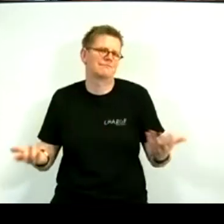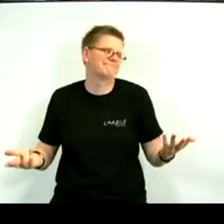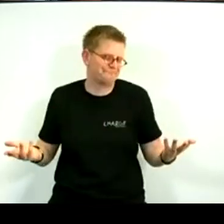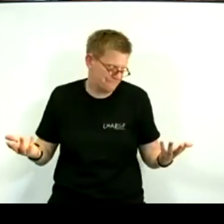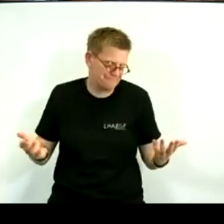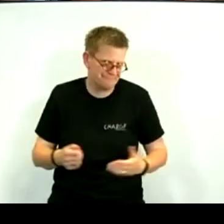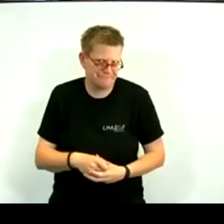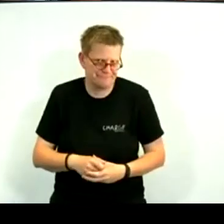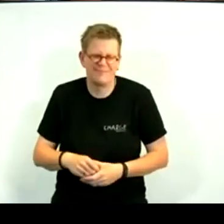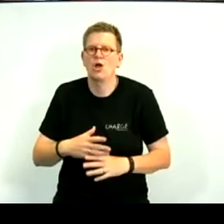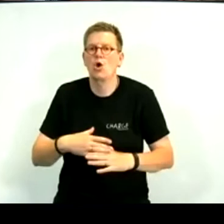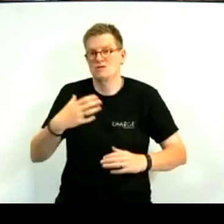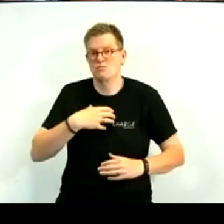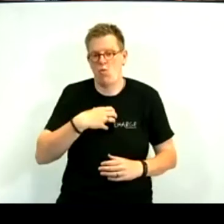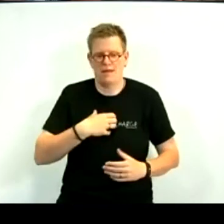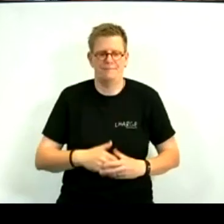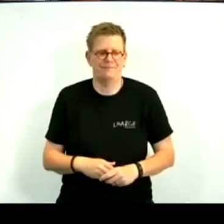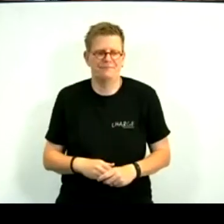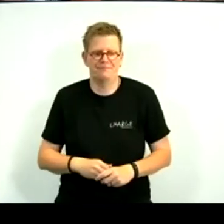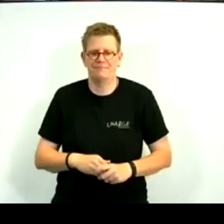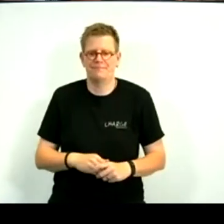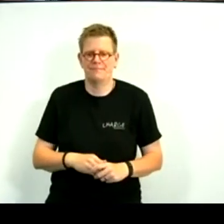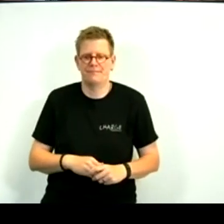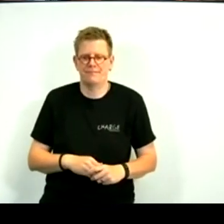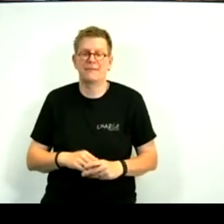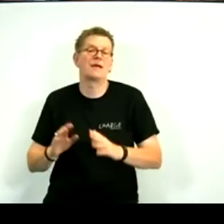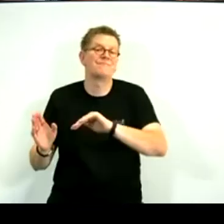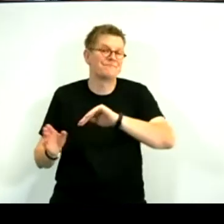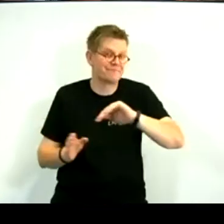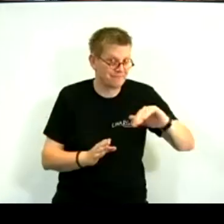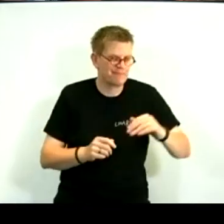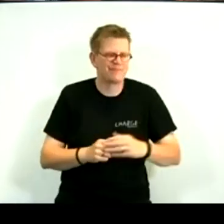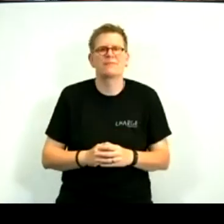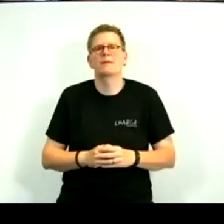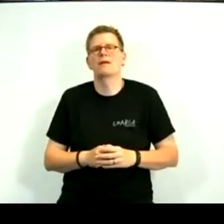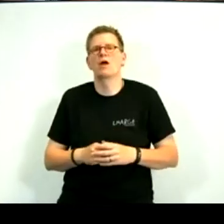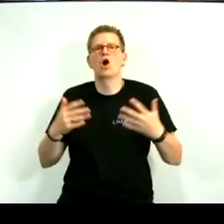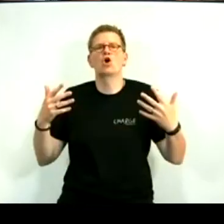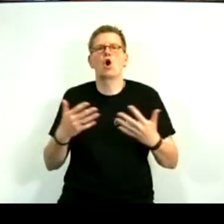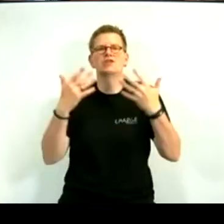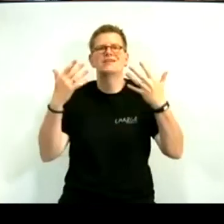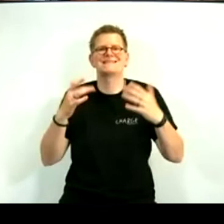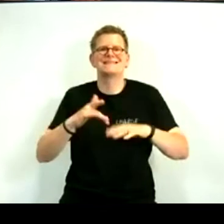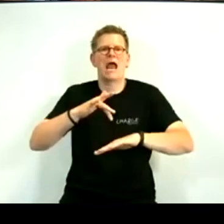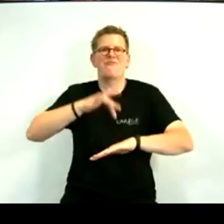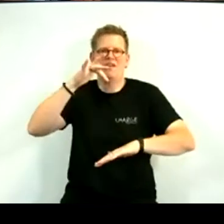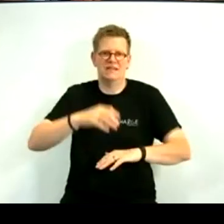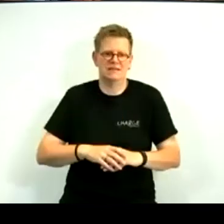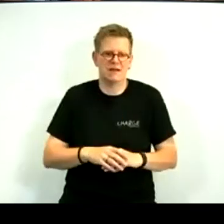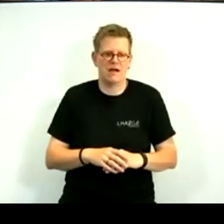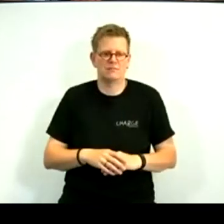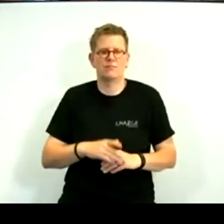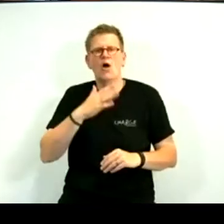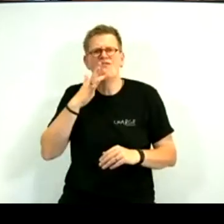lose contrast sensitivity. And I have 3 pictures just to demonstrate that kind of difficulty. Here you